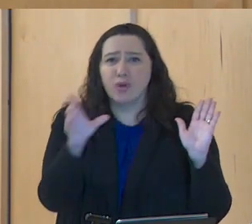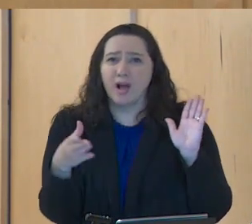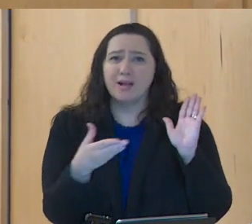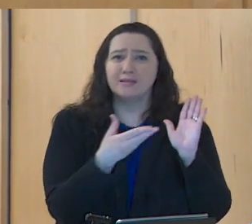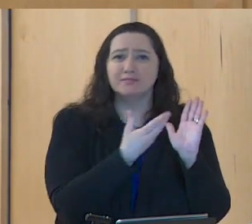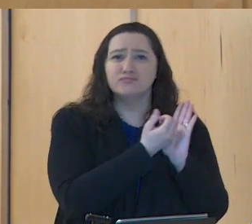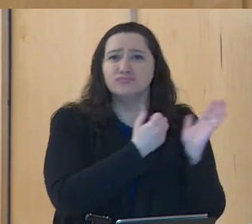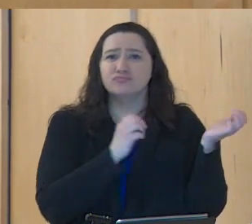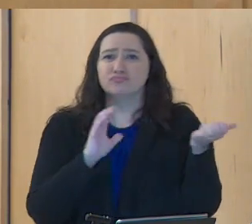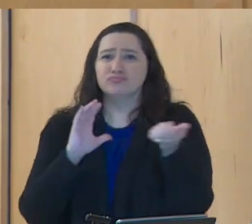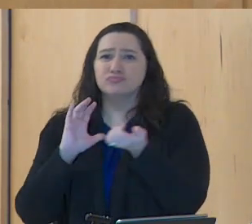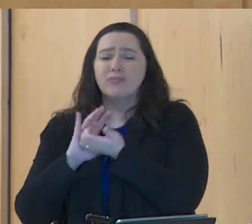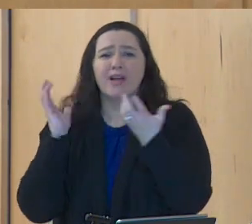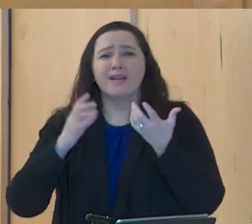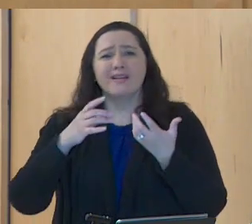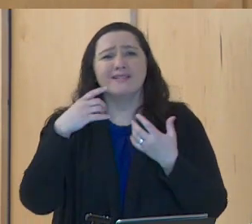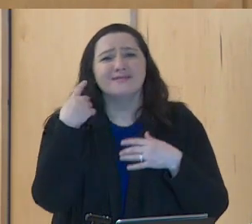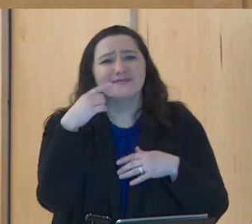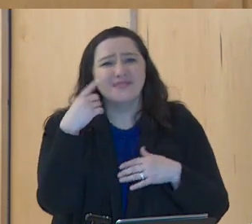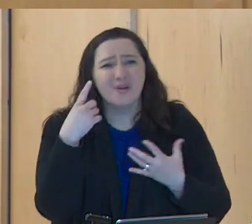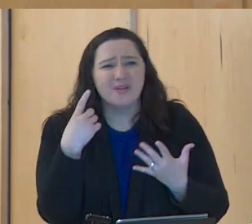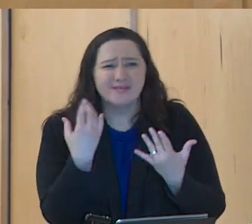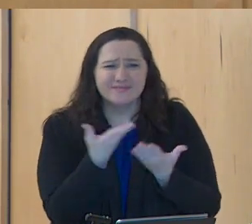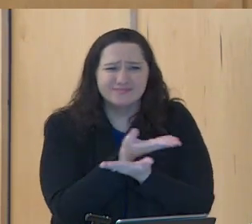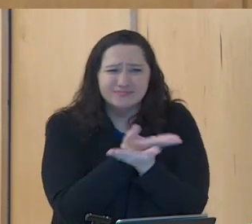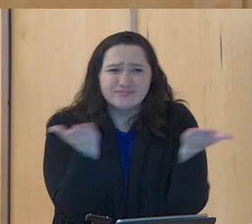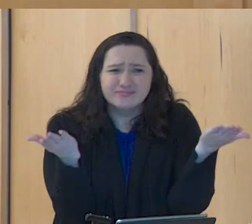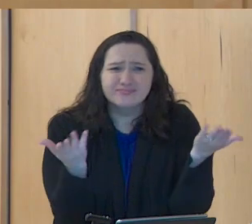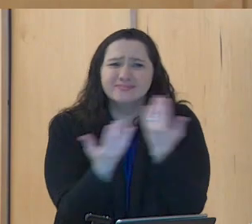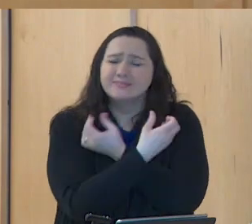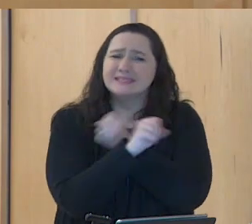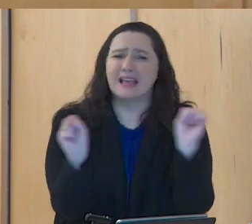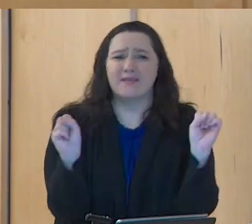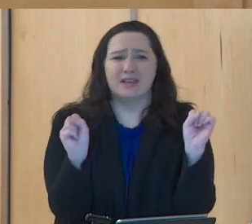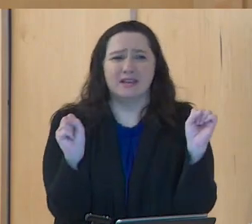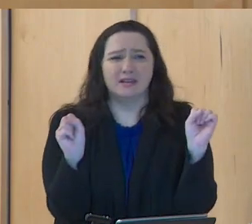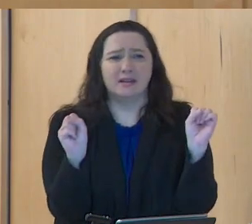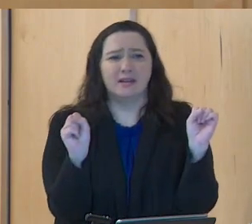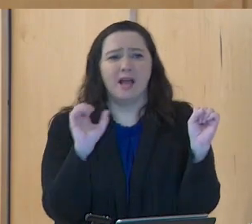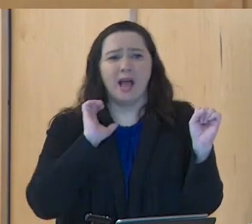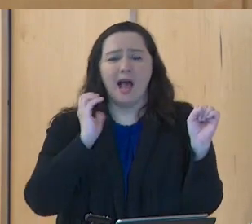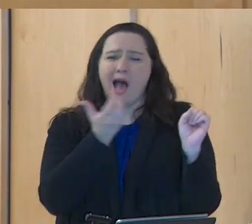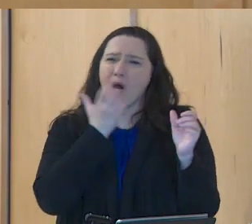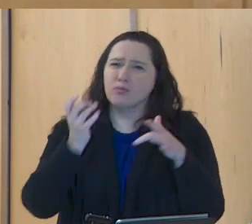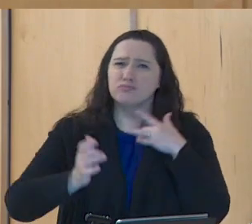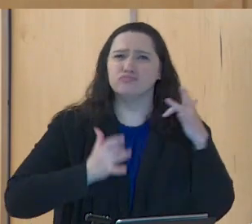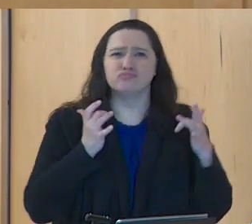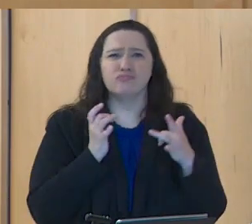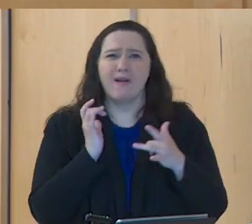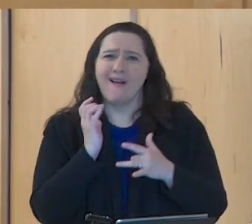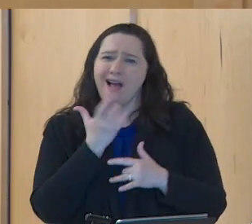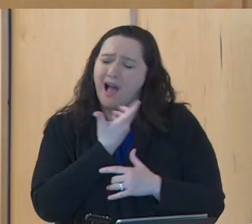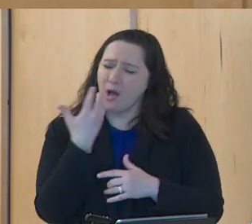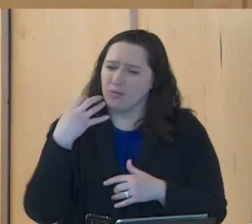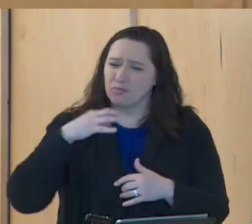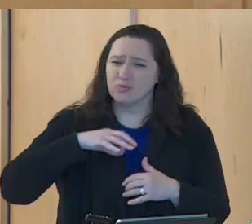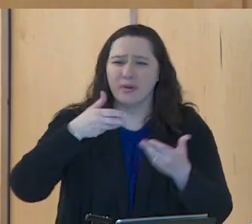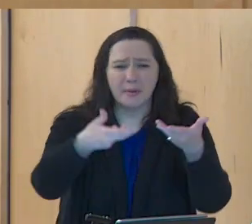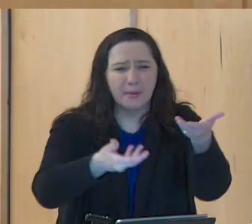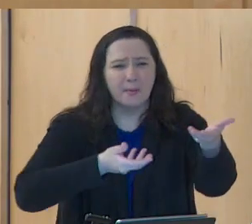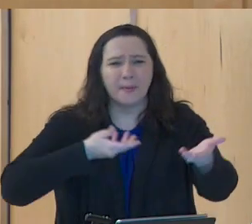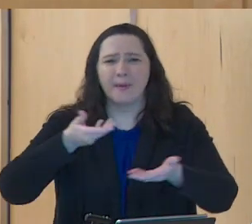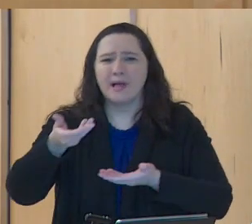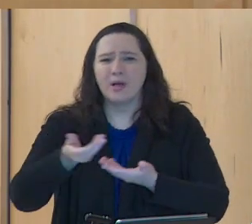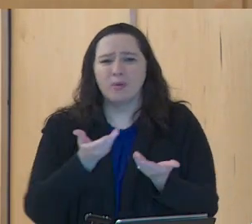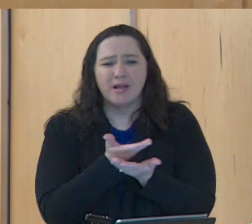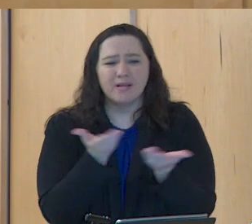our joy and our privilege to extend our hands to welcome others to